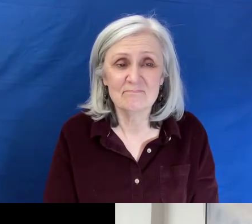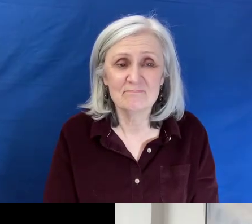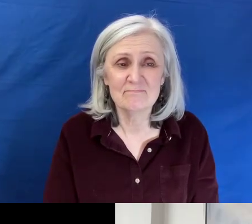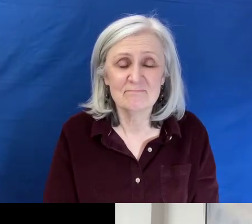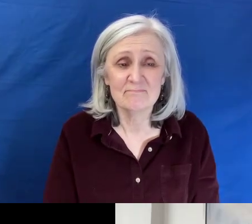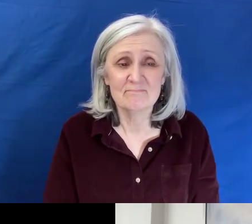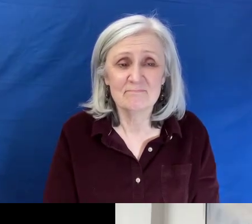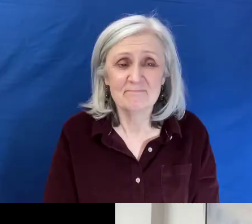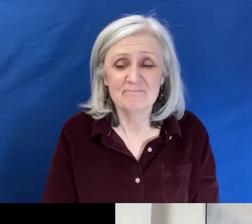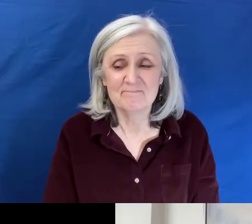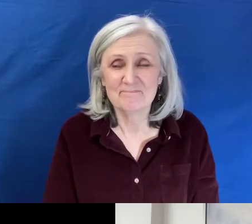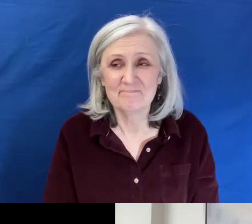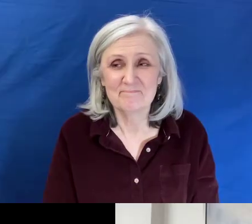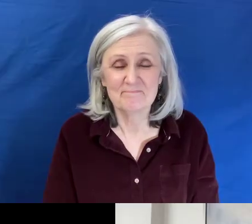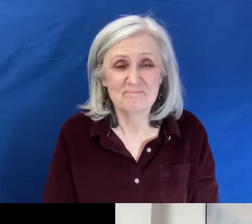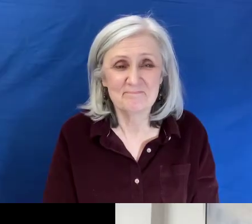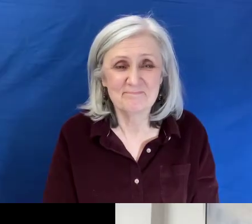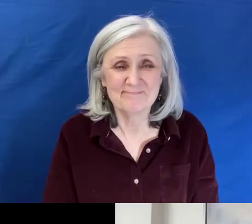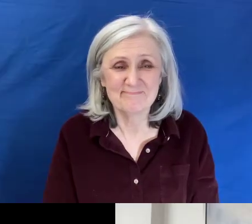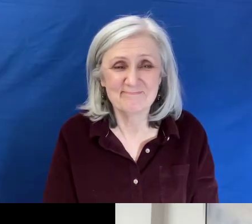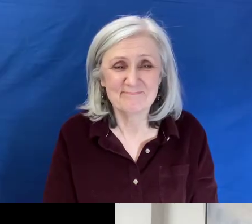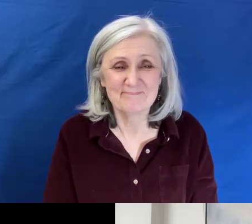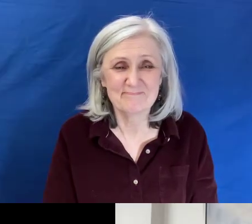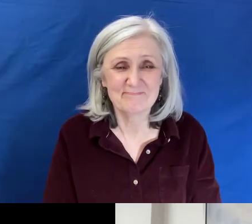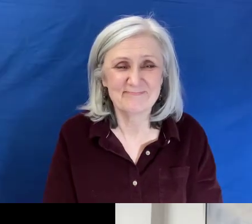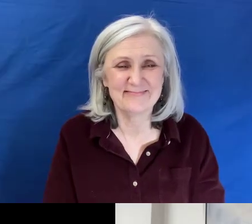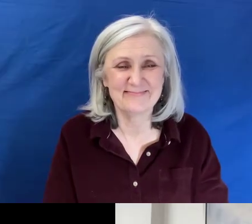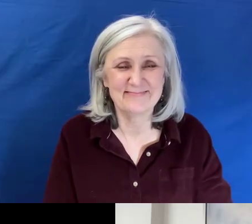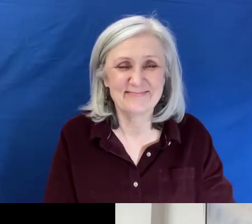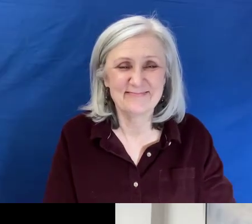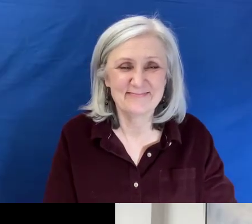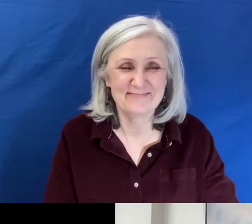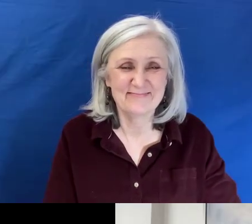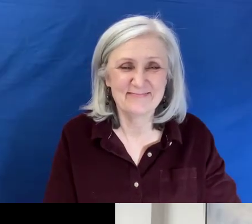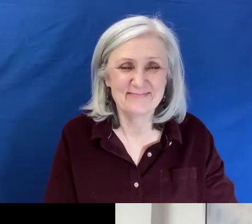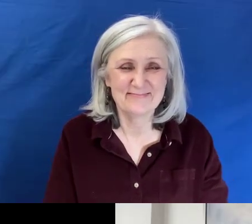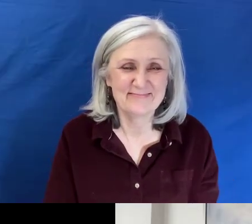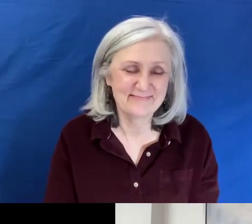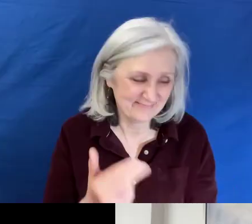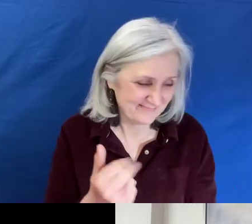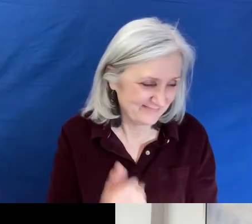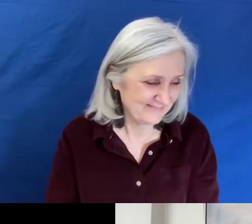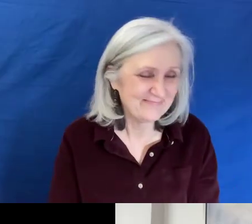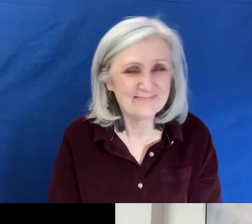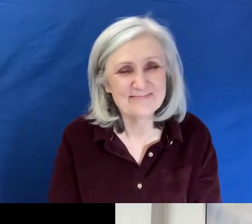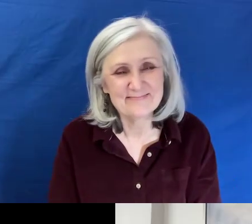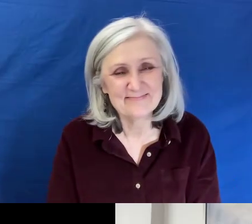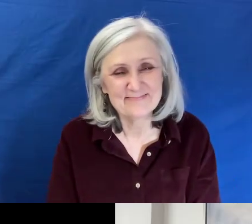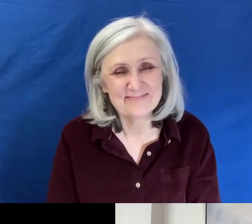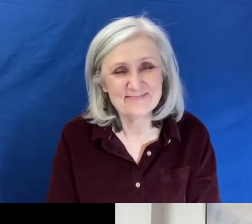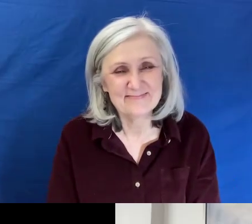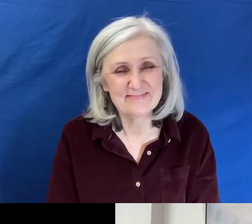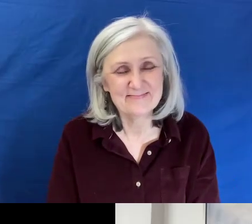I feel like when I survive, if I go through the kind of time piece, I mean, I would really need a phone,